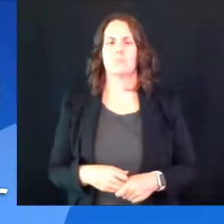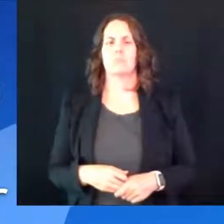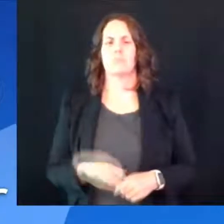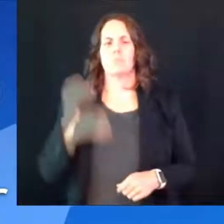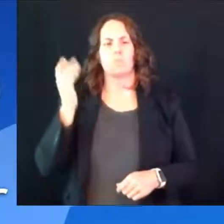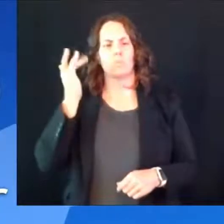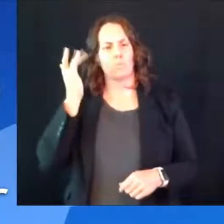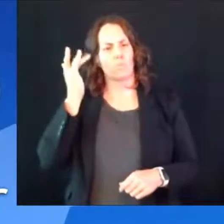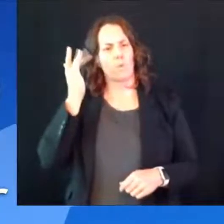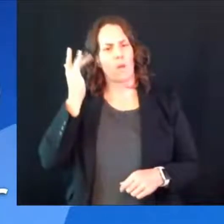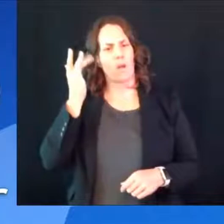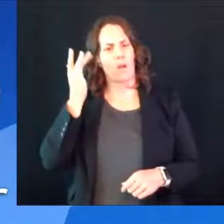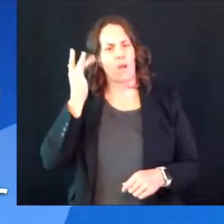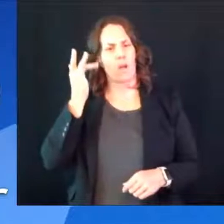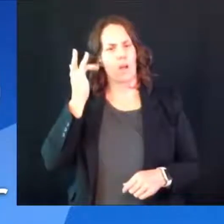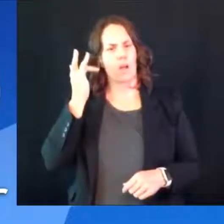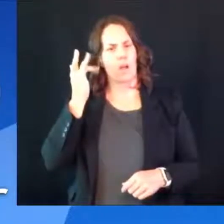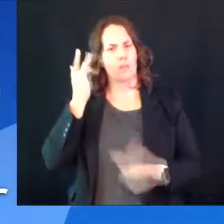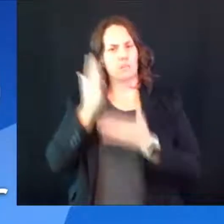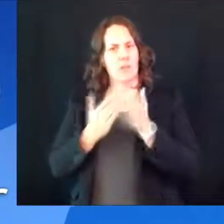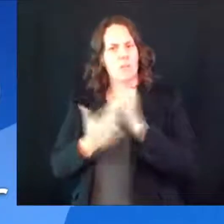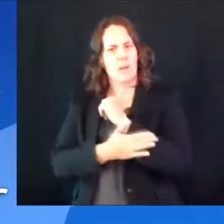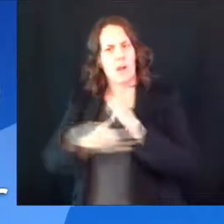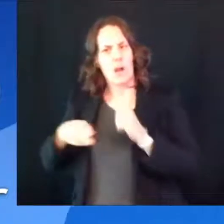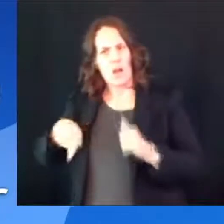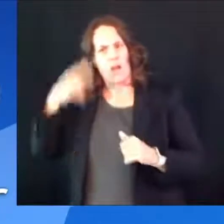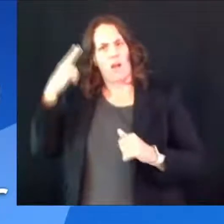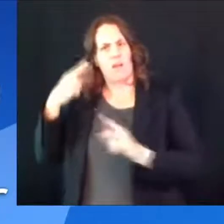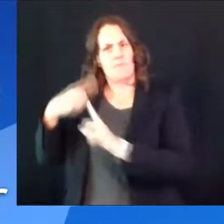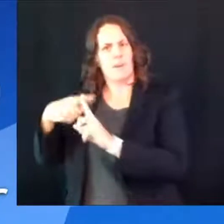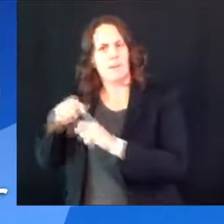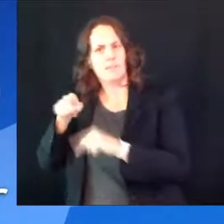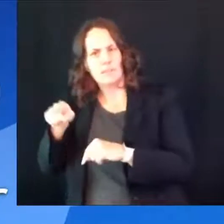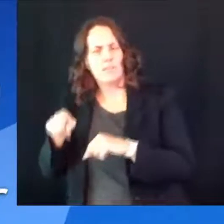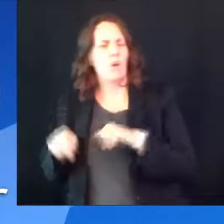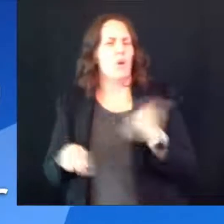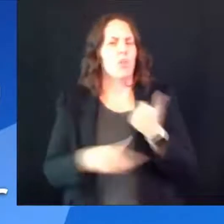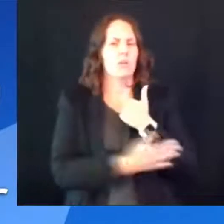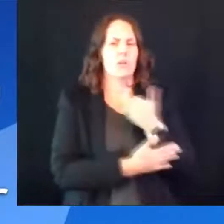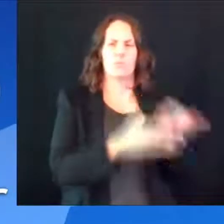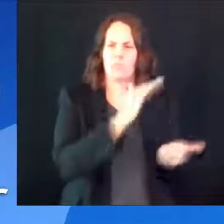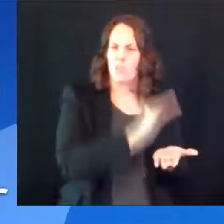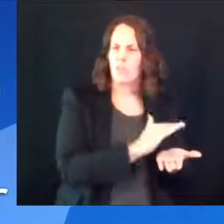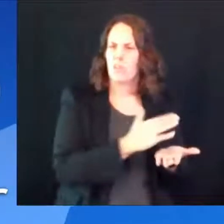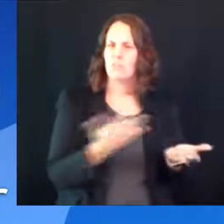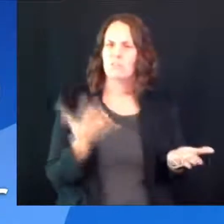and previously, the masking order and the mass gatherings limitation, what